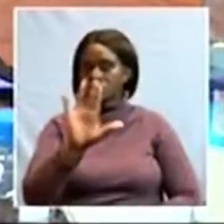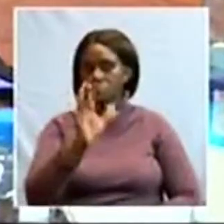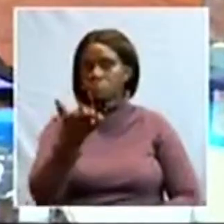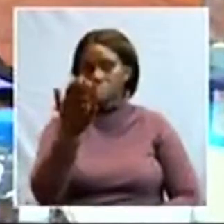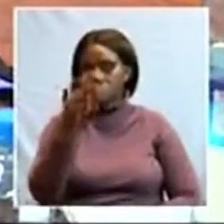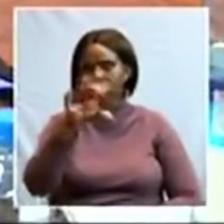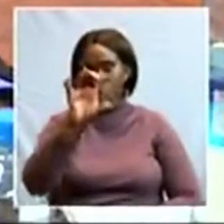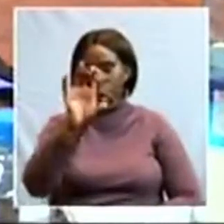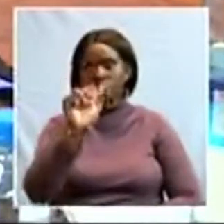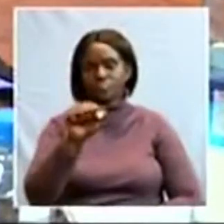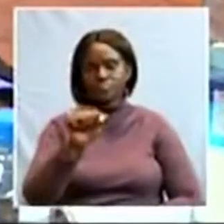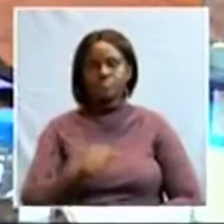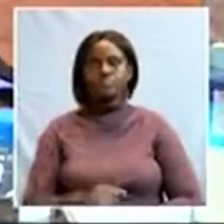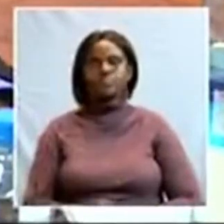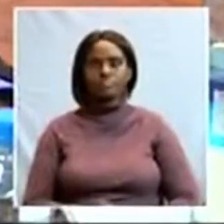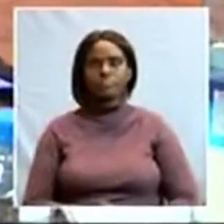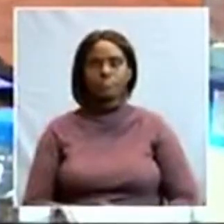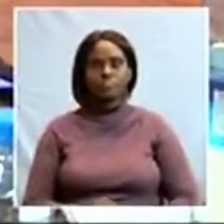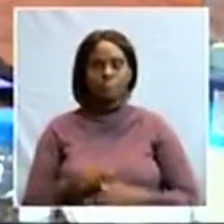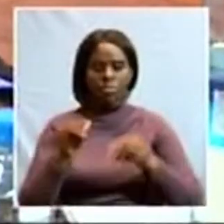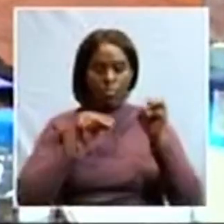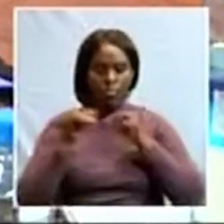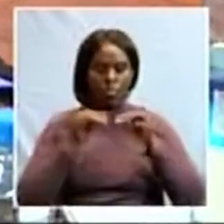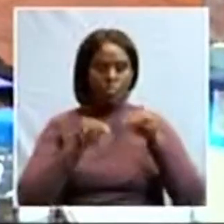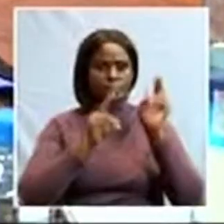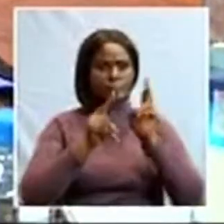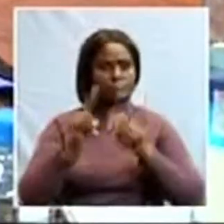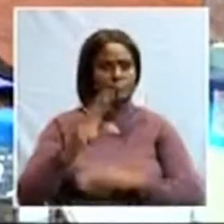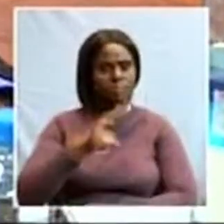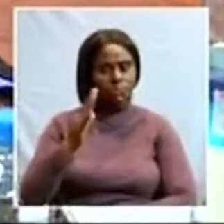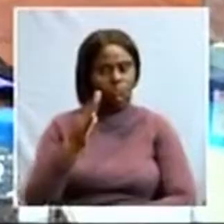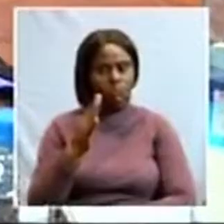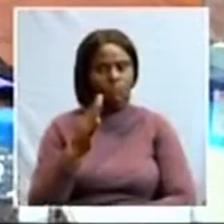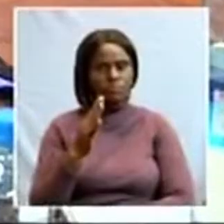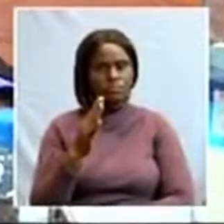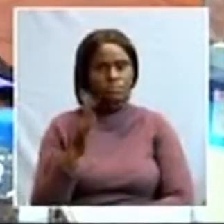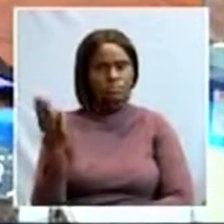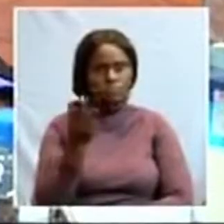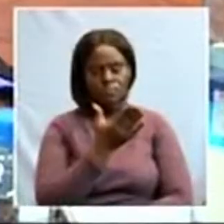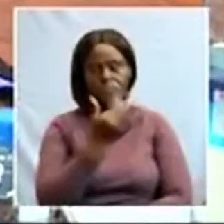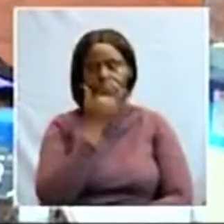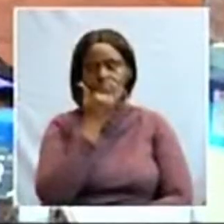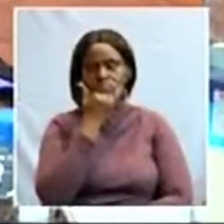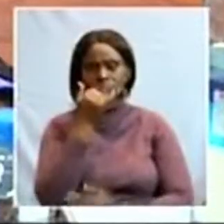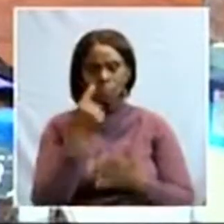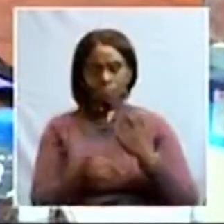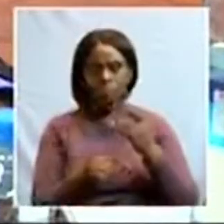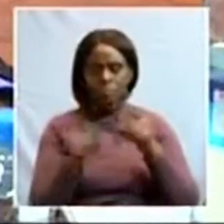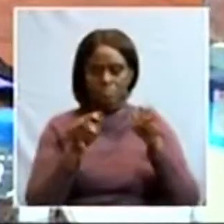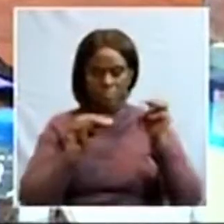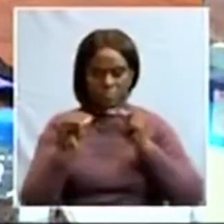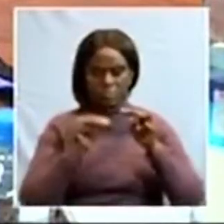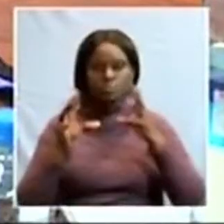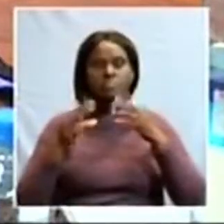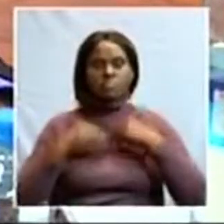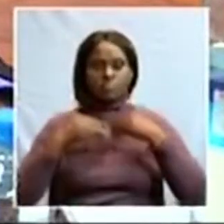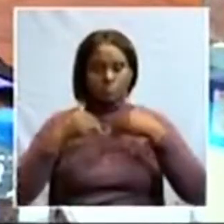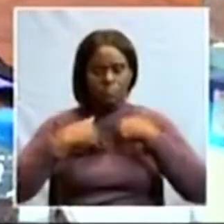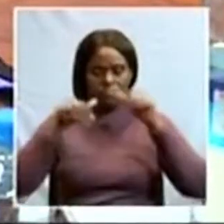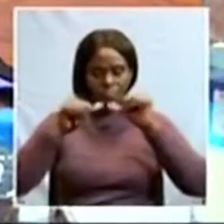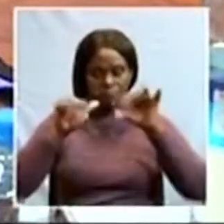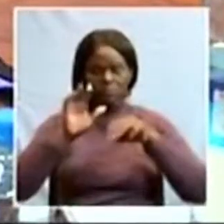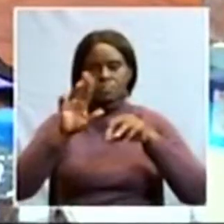ahead. Okay. Our management response, cause of query. Management acknowledges the